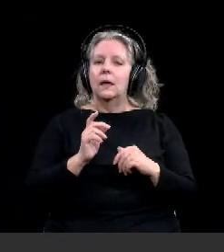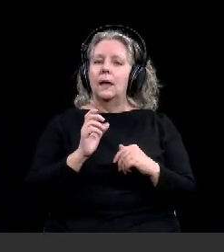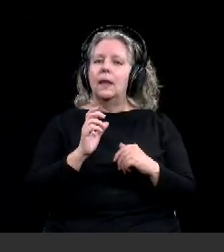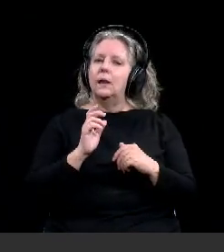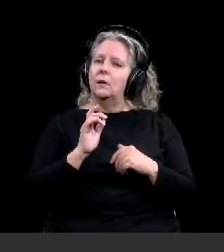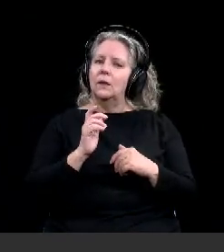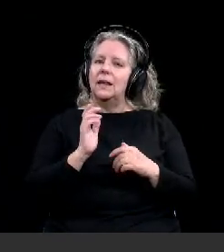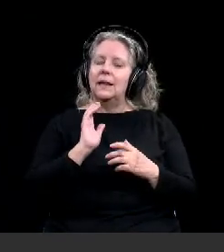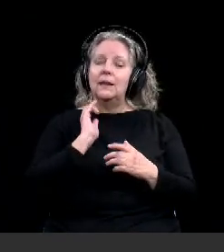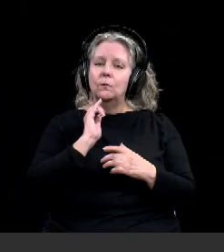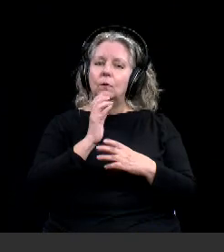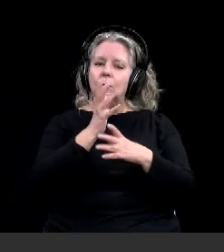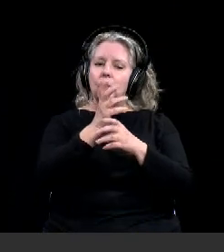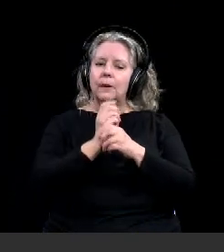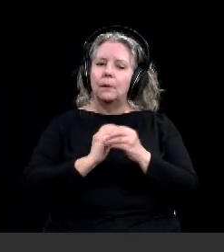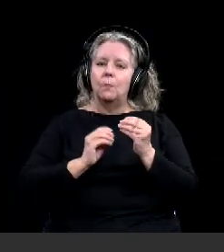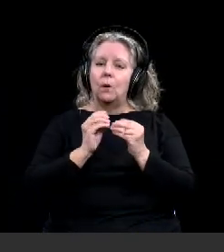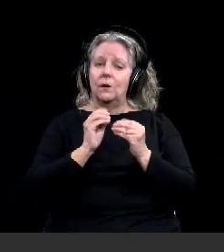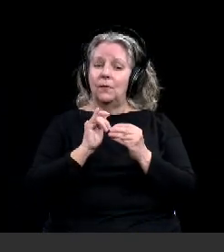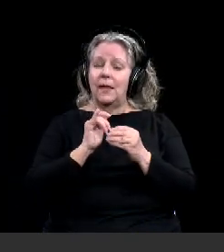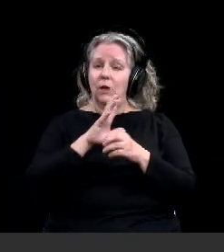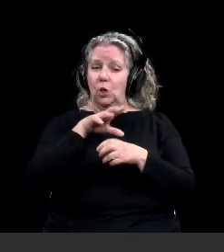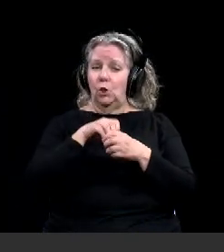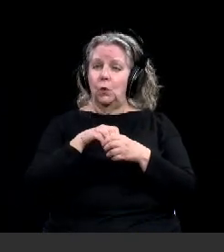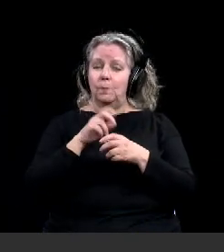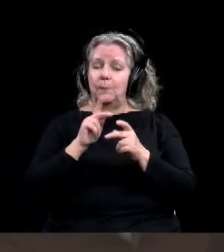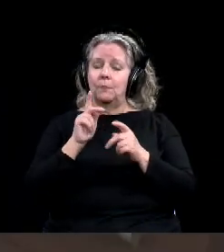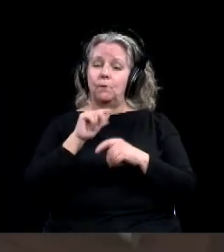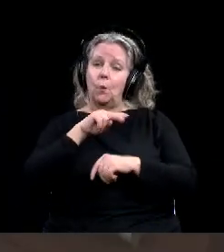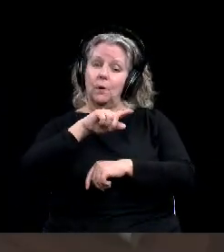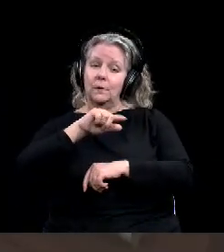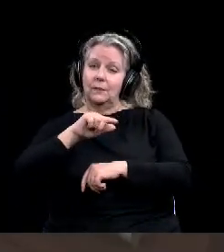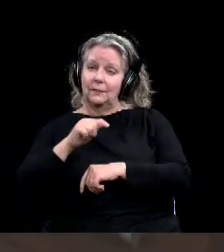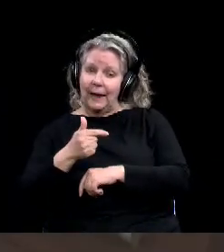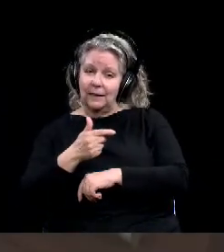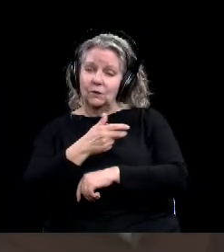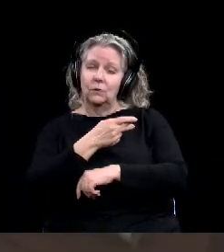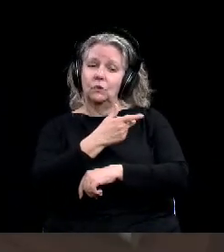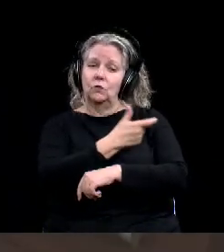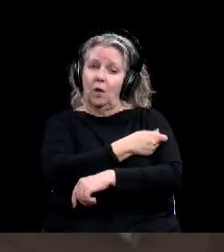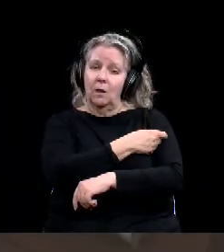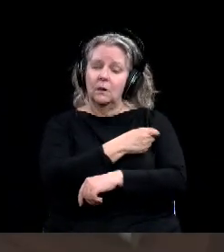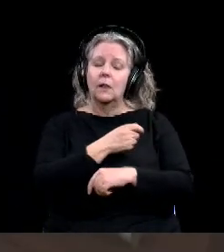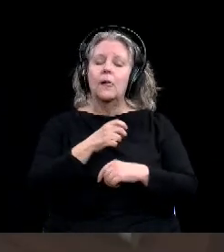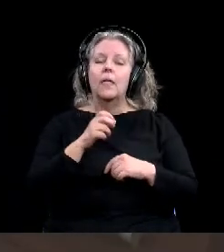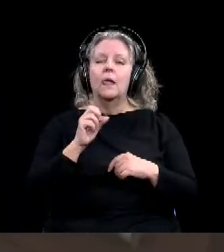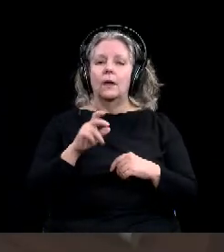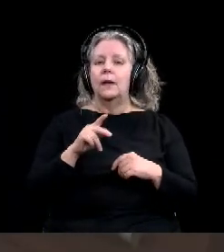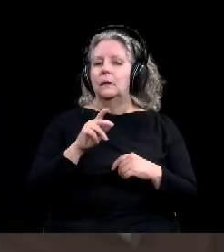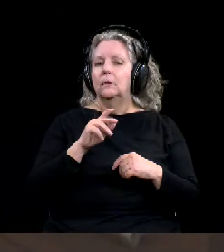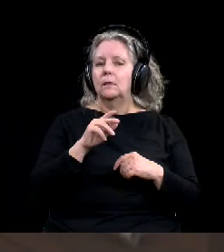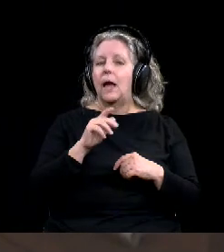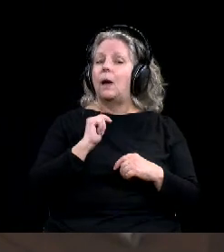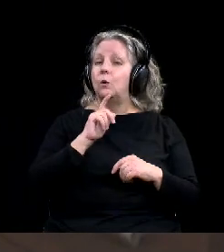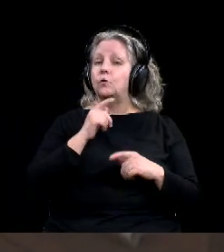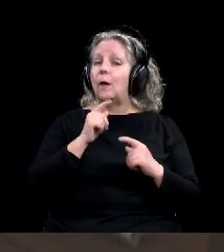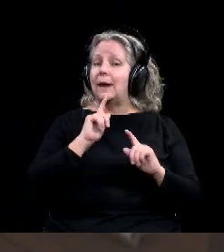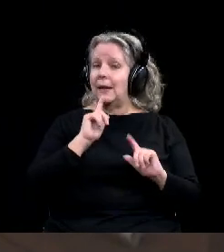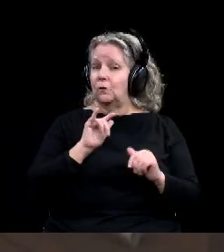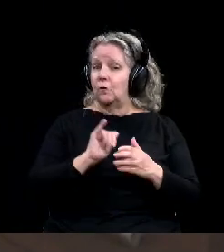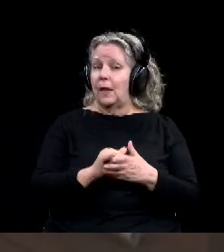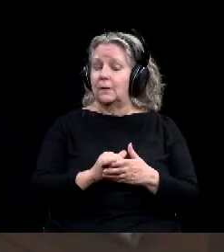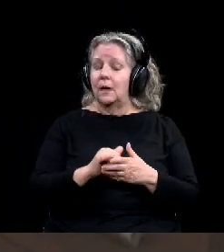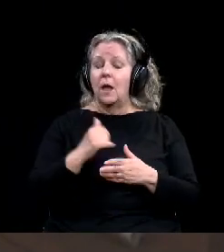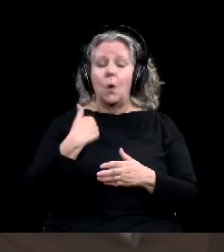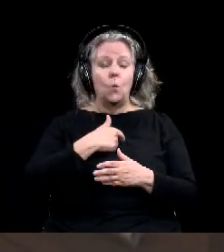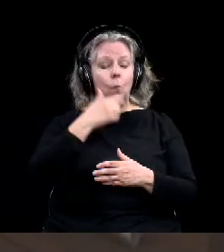take a stab at trying to answer that. So we don't know exactly when our county will see more vaccines. That